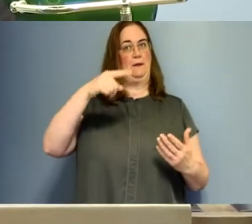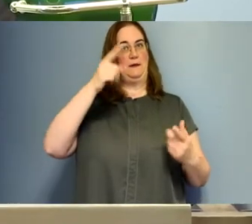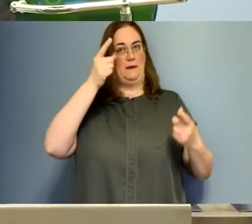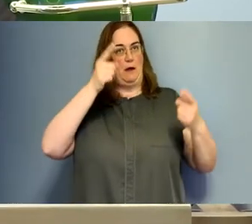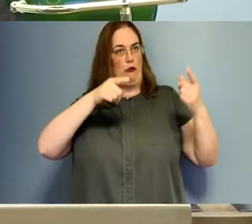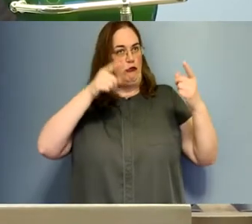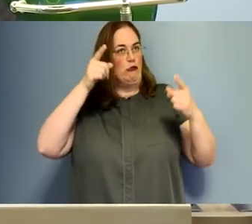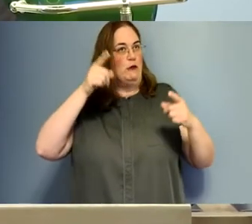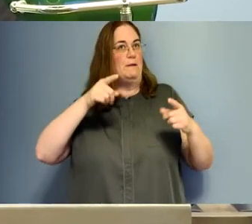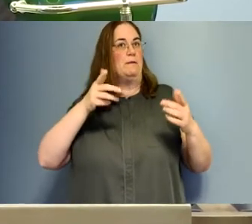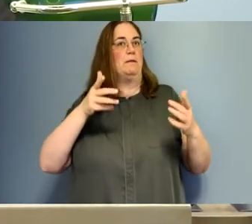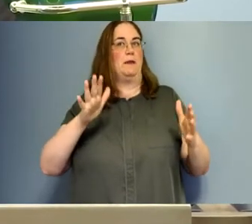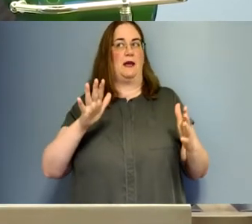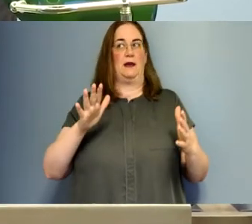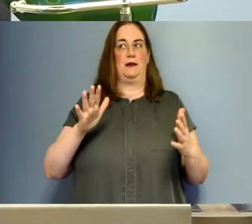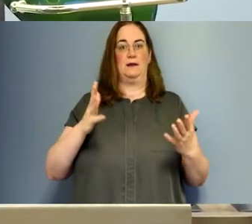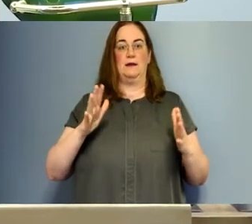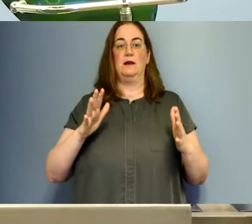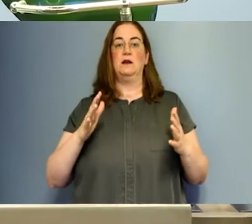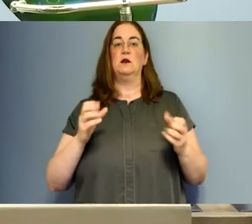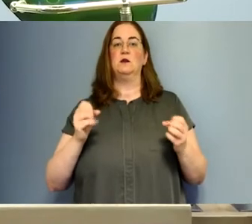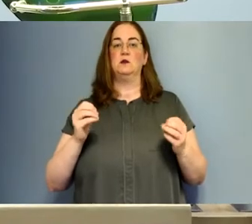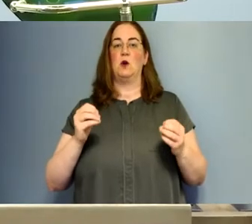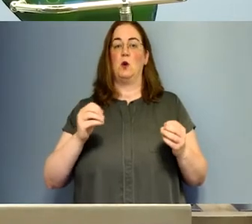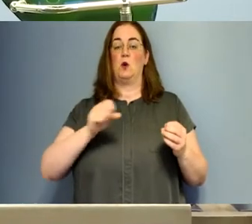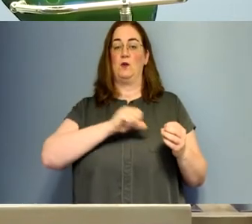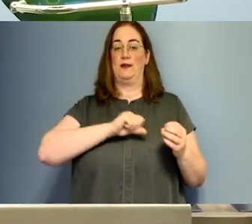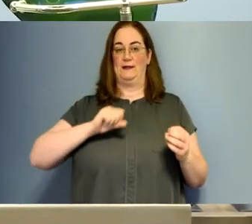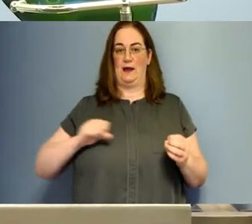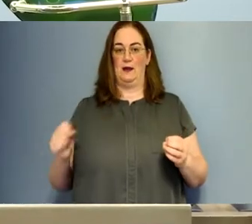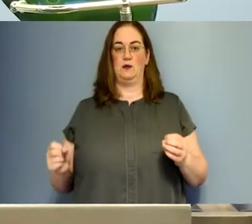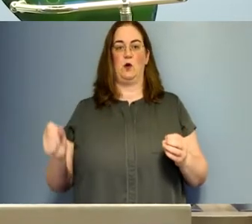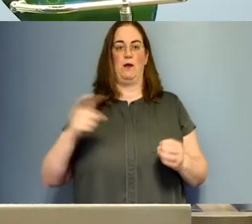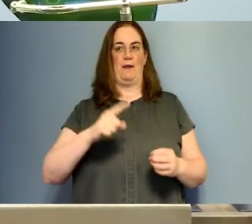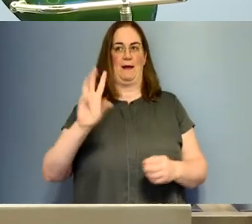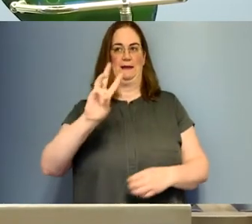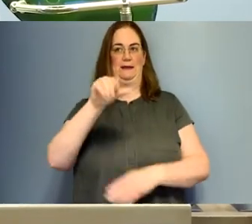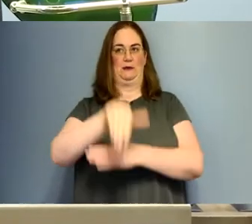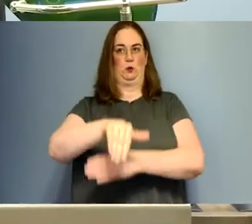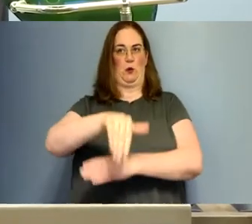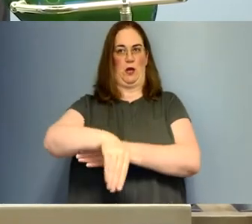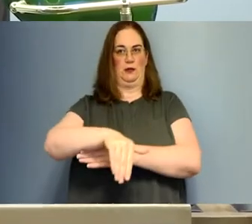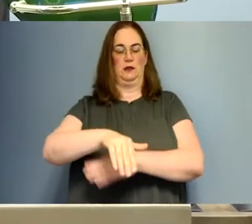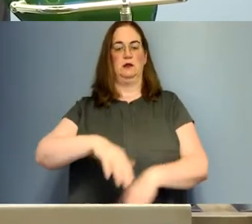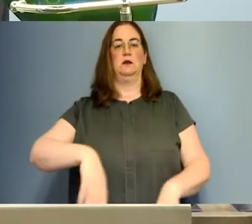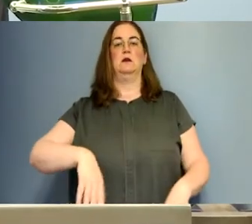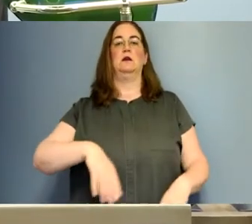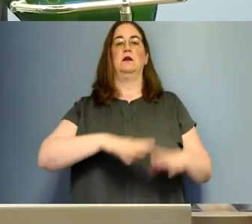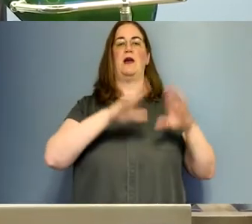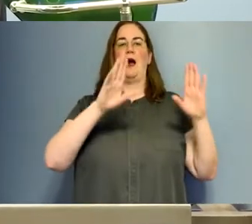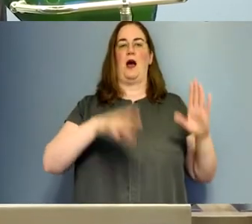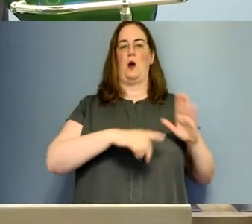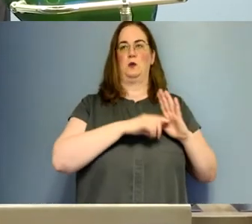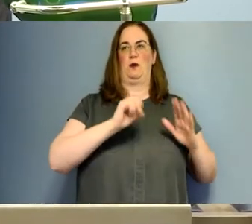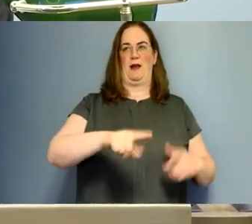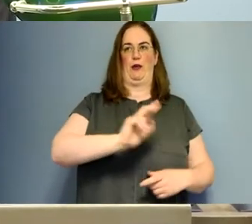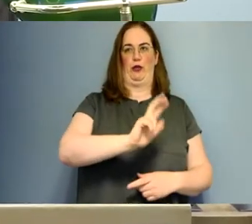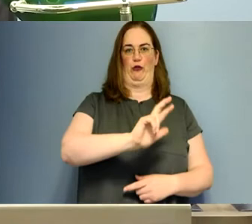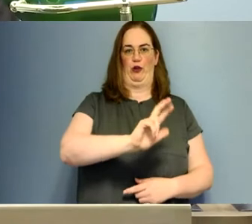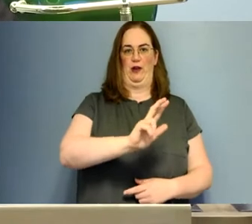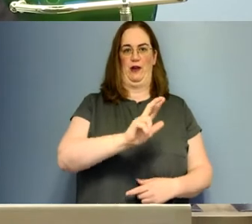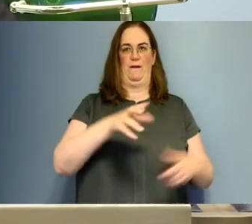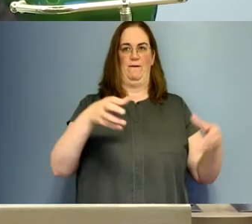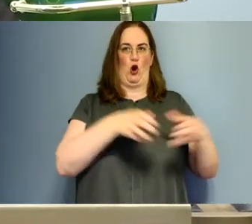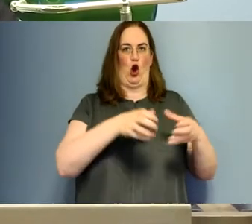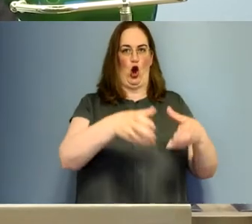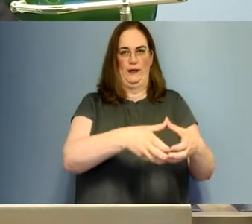agreement as of right now. So the Senate's going back in at 6 p.m. The House is going back at 3 o'clock for caucus.